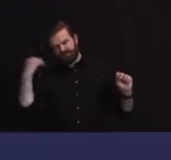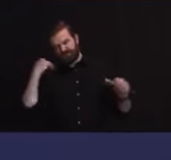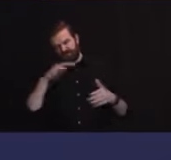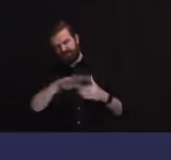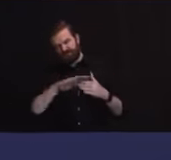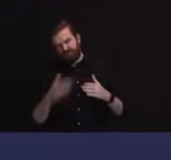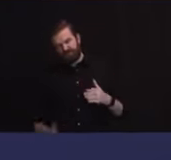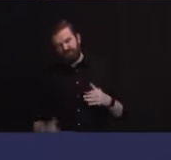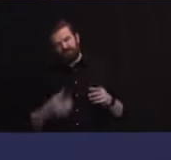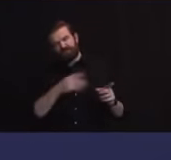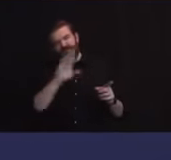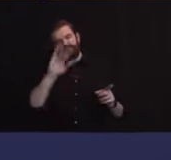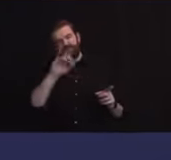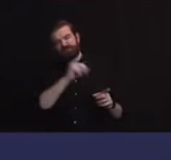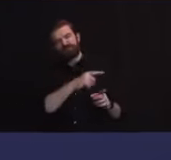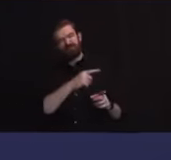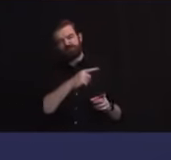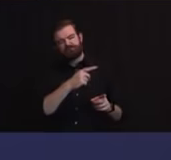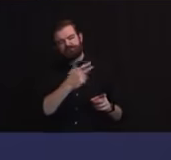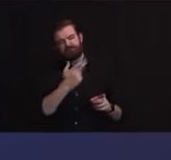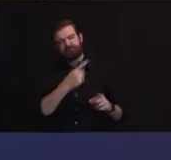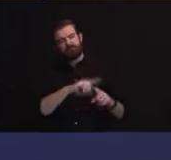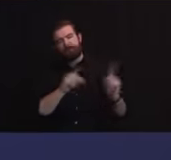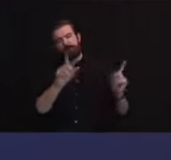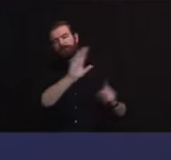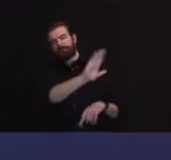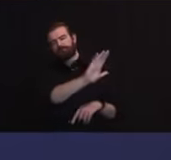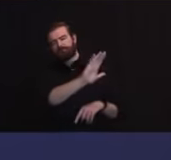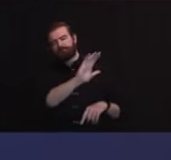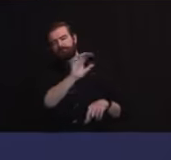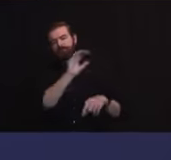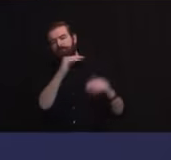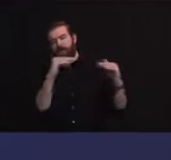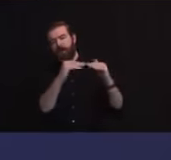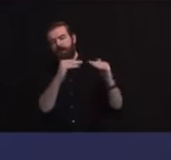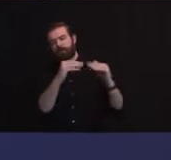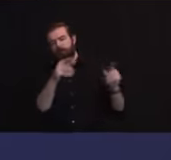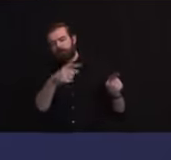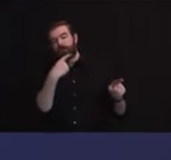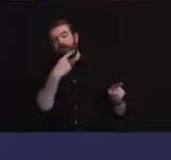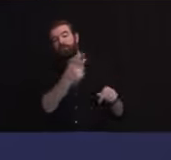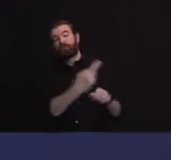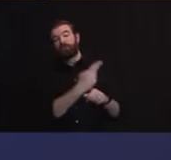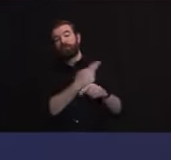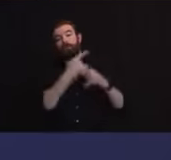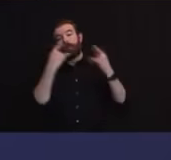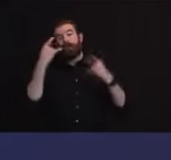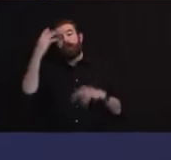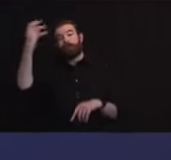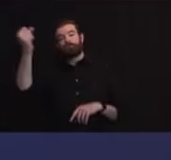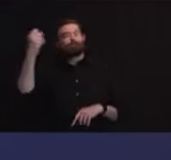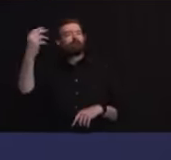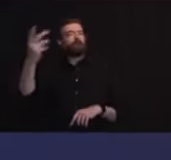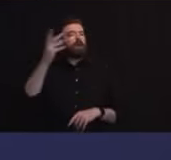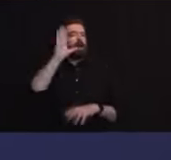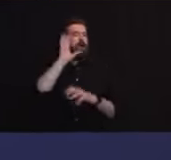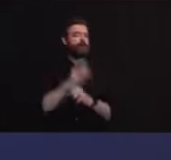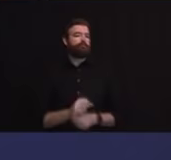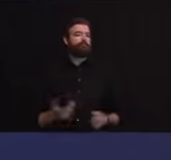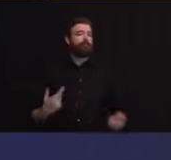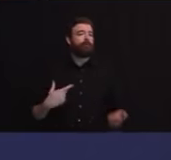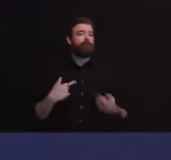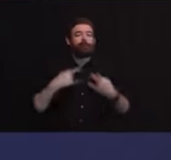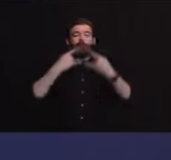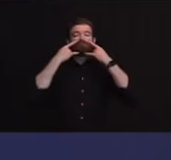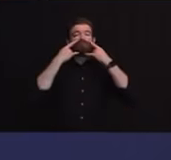say this, but one of his colleagues said he wears it now as much out of habit outside. And I have some sympathy with that. I don't know about you, but you should jump in on